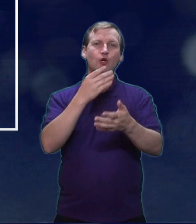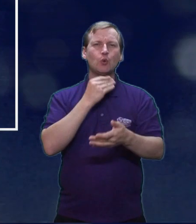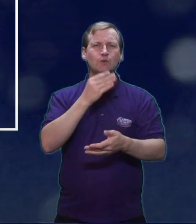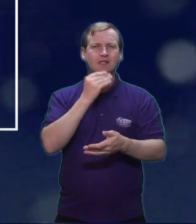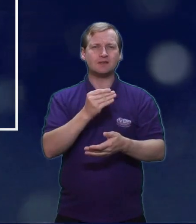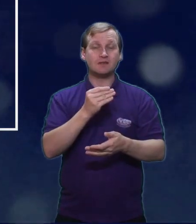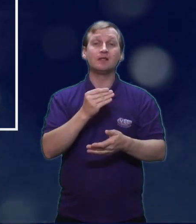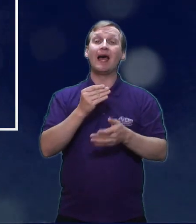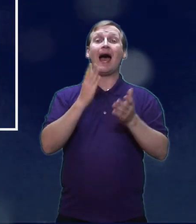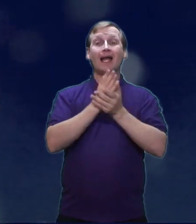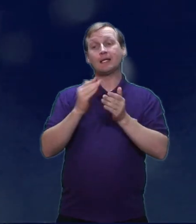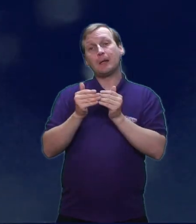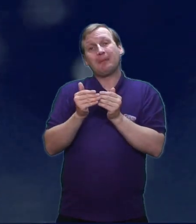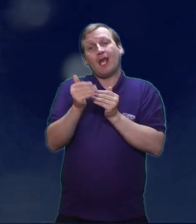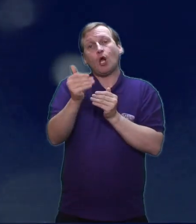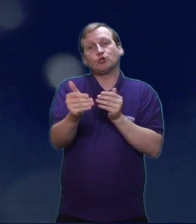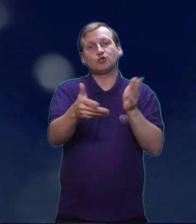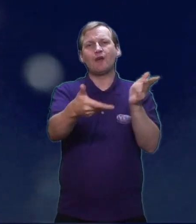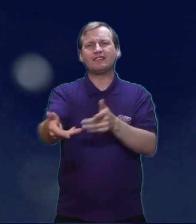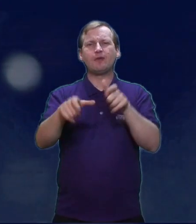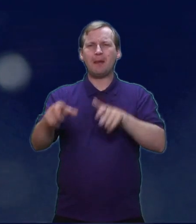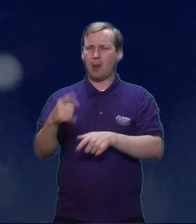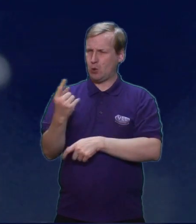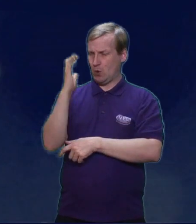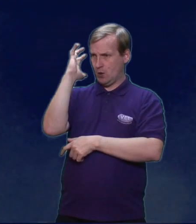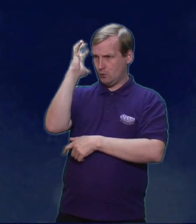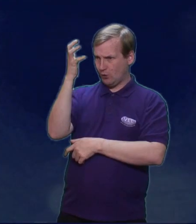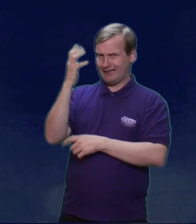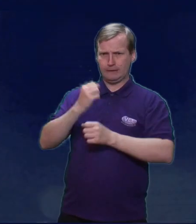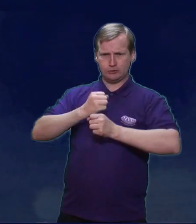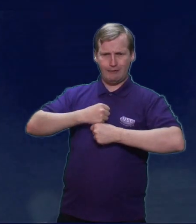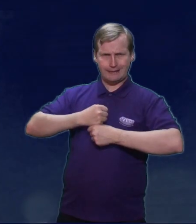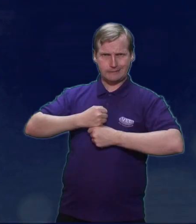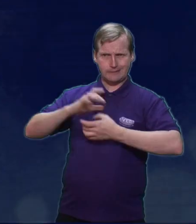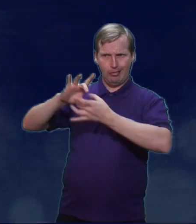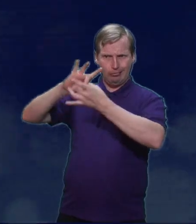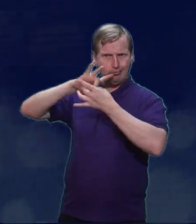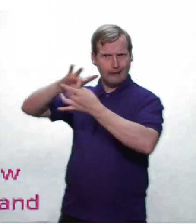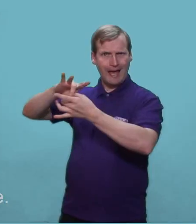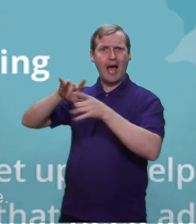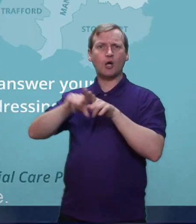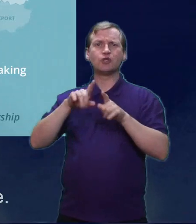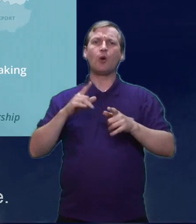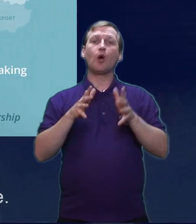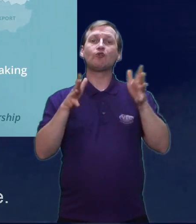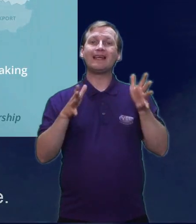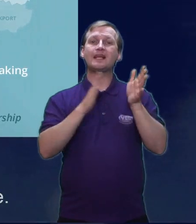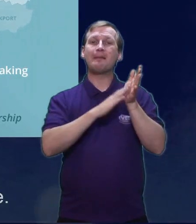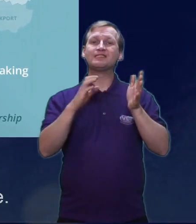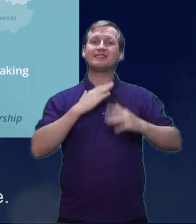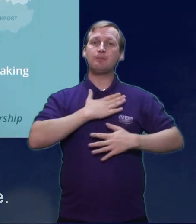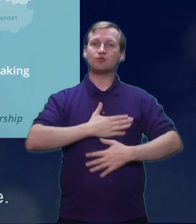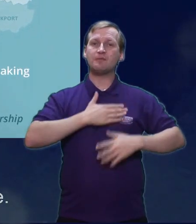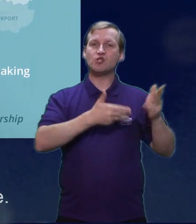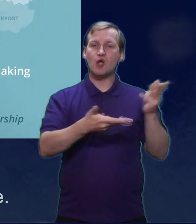users, the Beyond service offering support for people with anxiety or stress, and a Greater Manchester